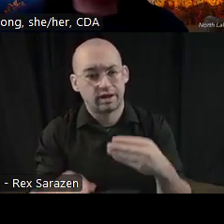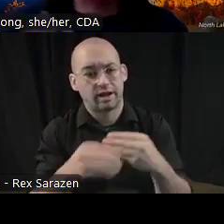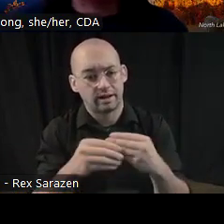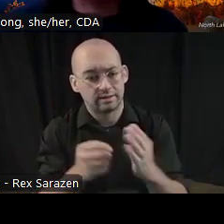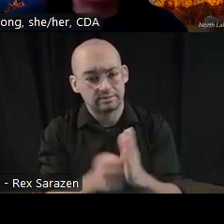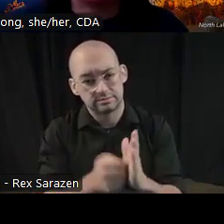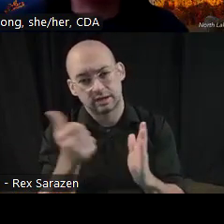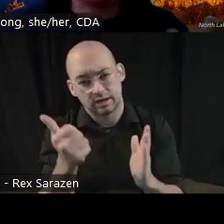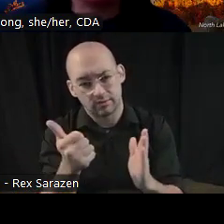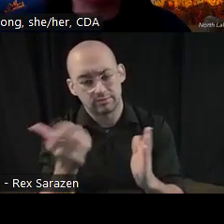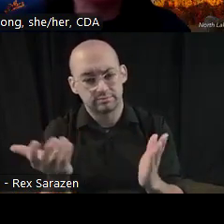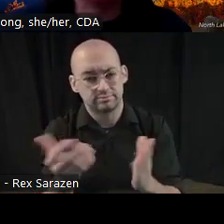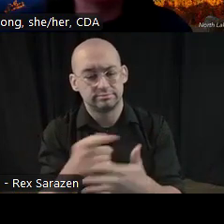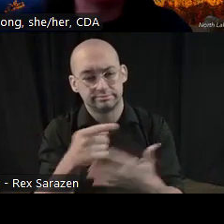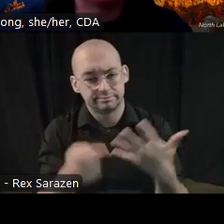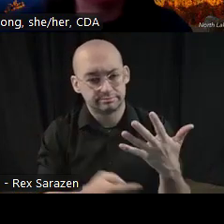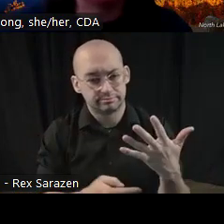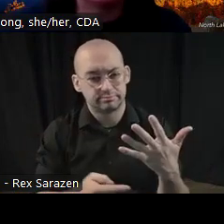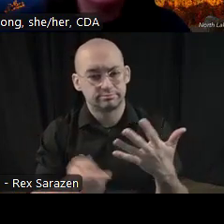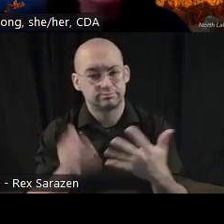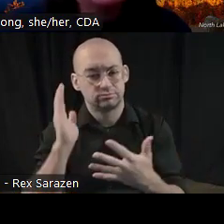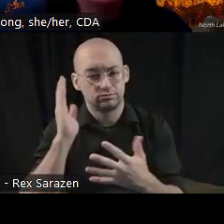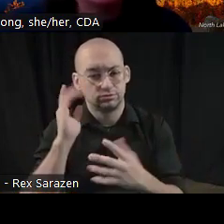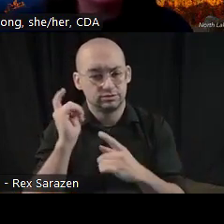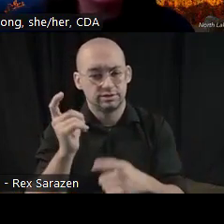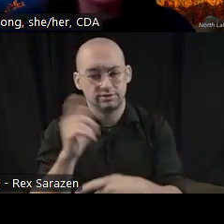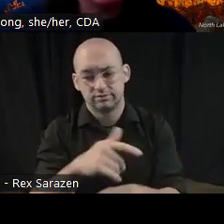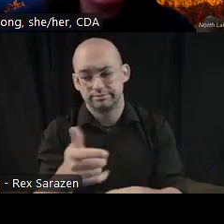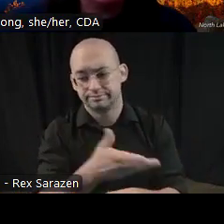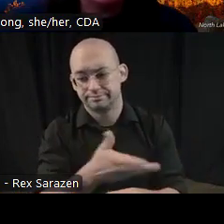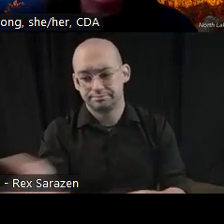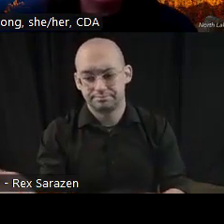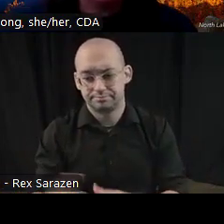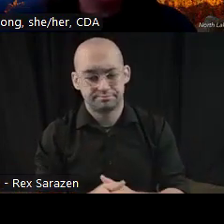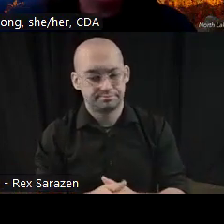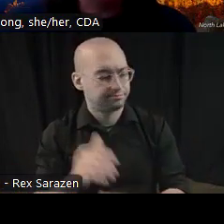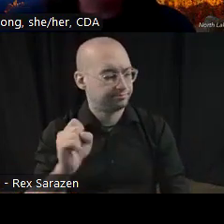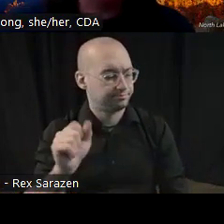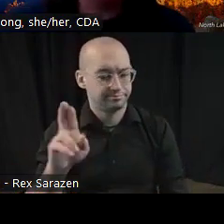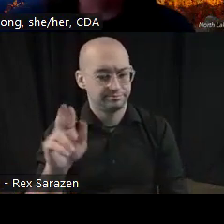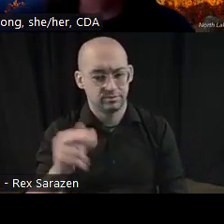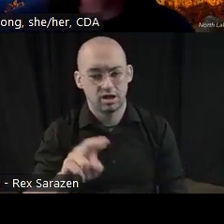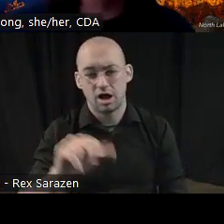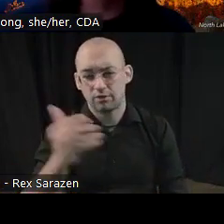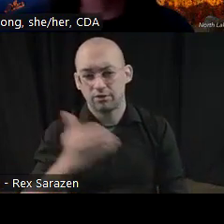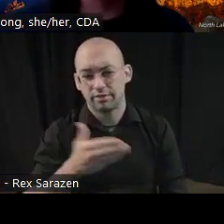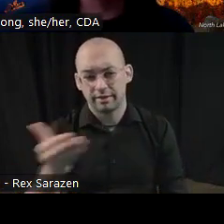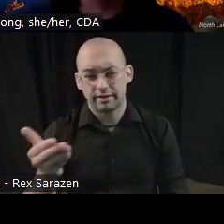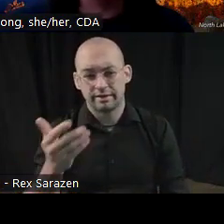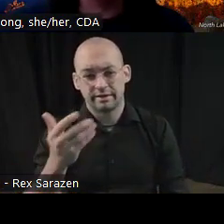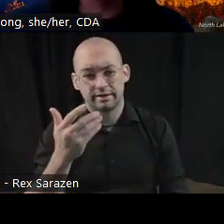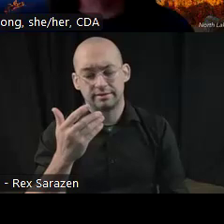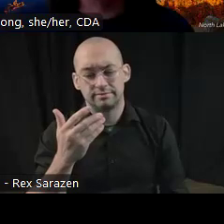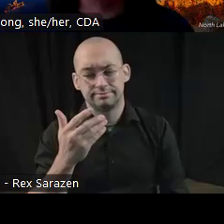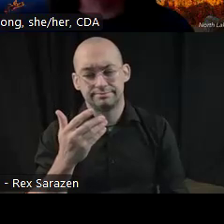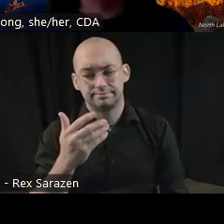out? So I'll, give the floor back to you guys. Sarah? Yeah, the other thing, you might have just said this, but we